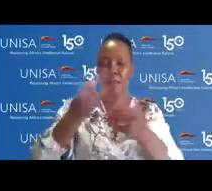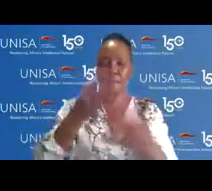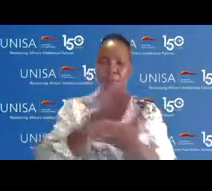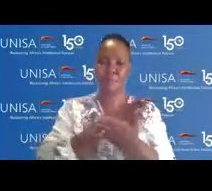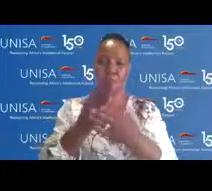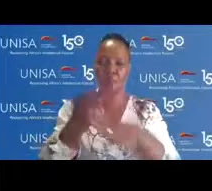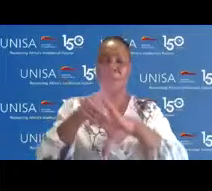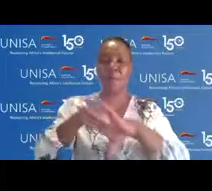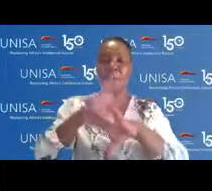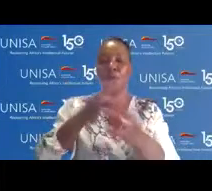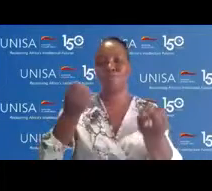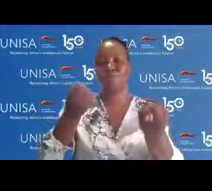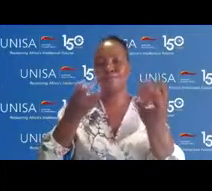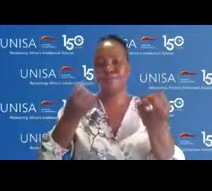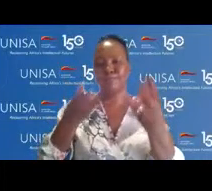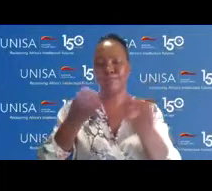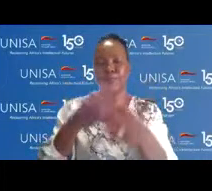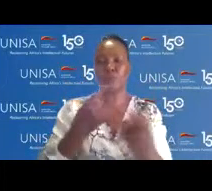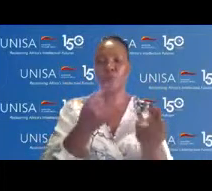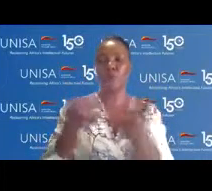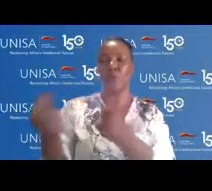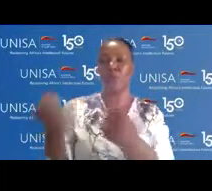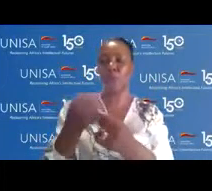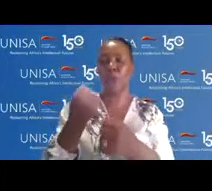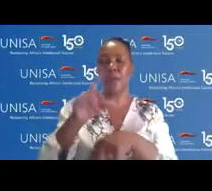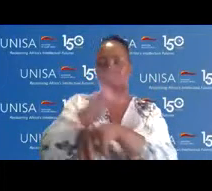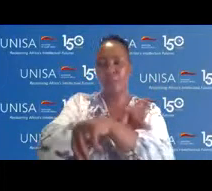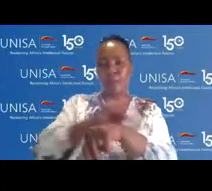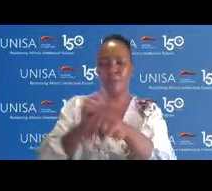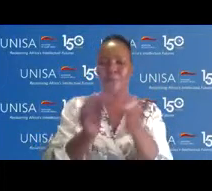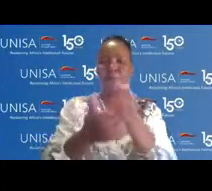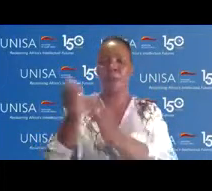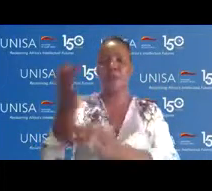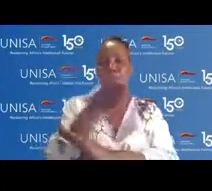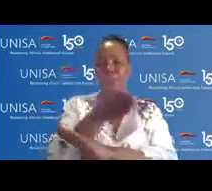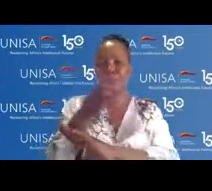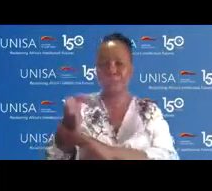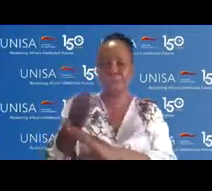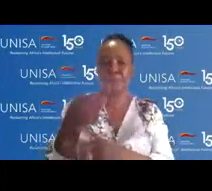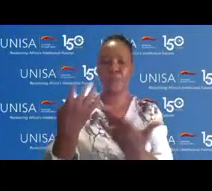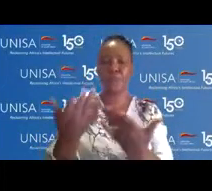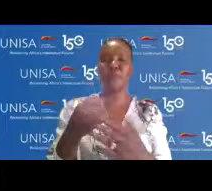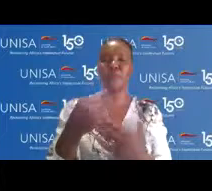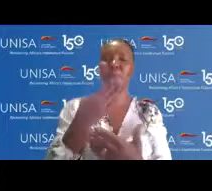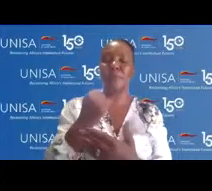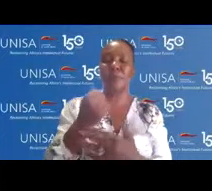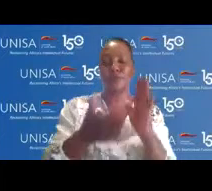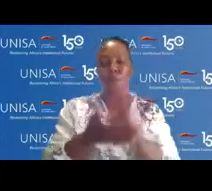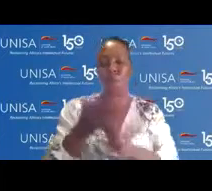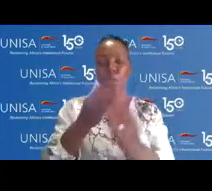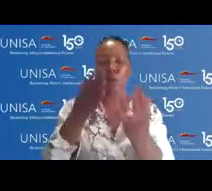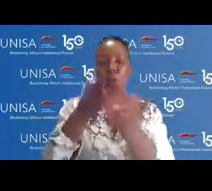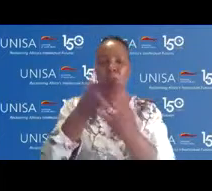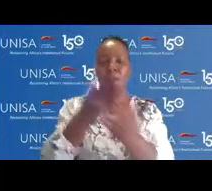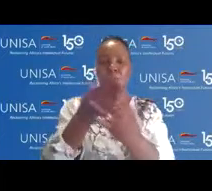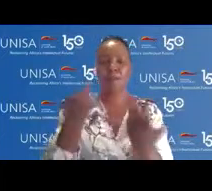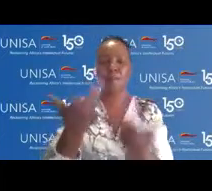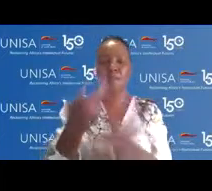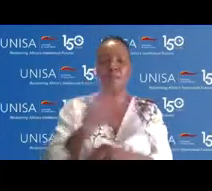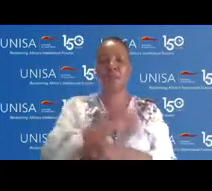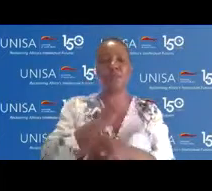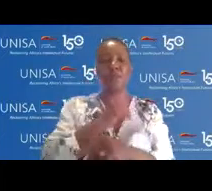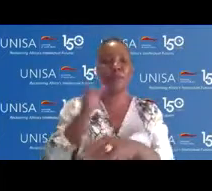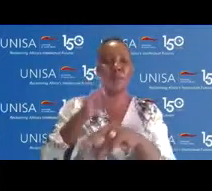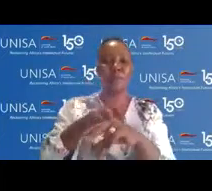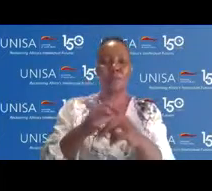information with you. We do have the course site available that you can please go access. Why do we want to study? Well,